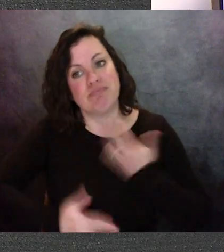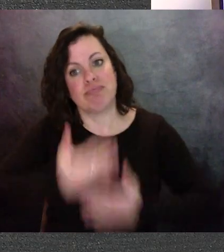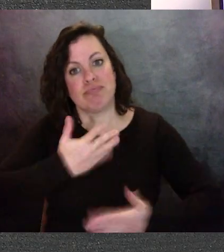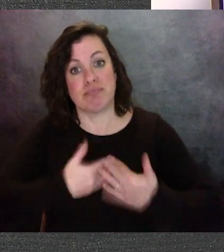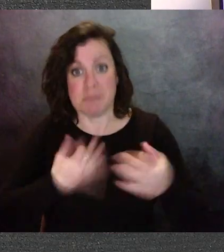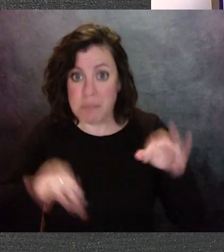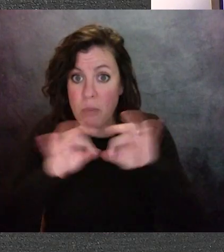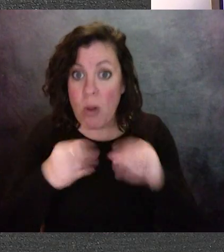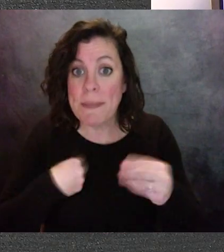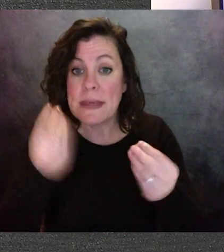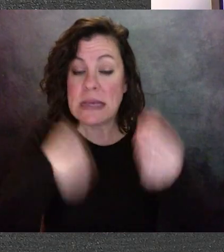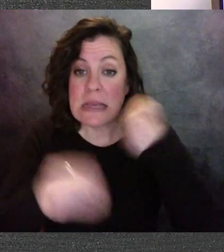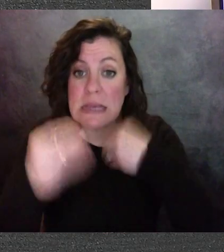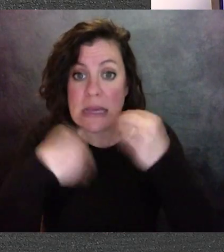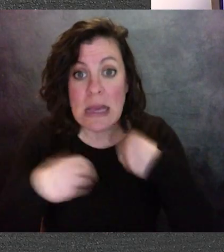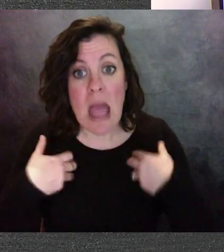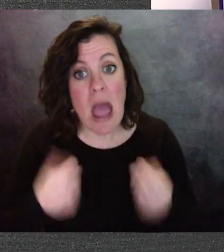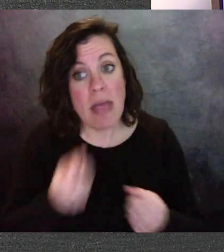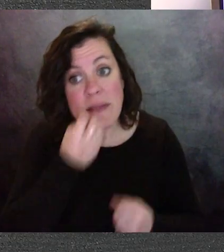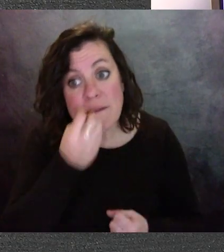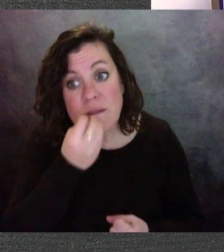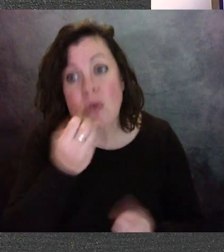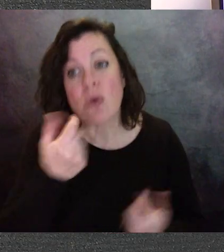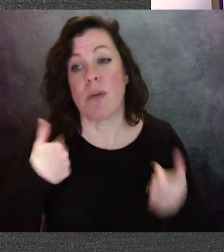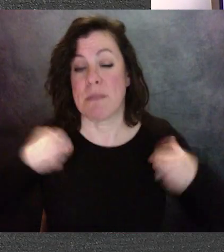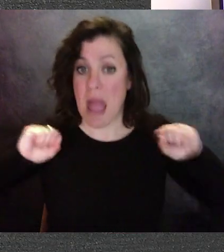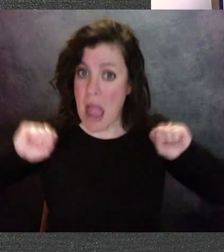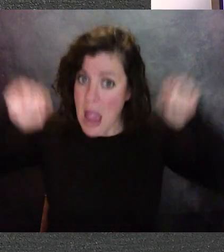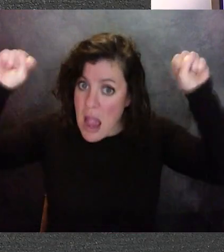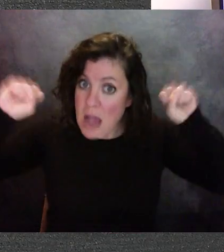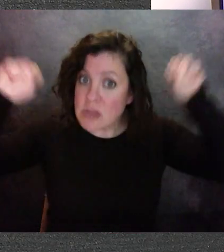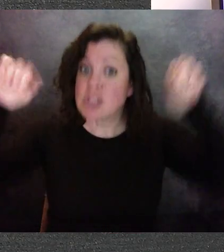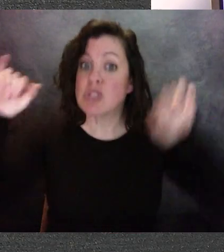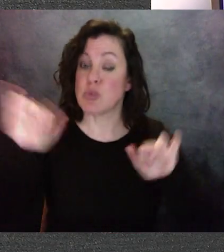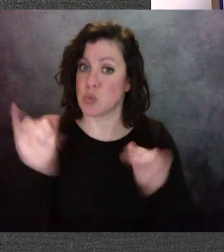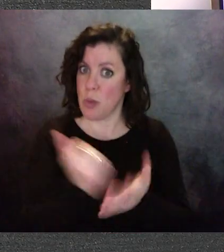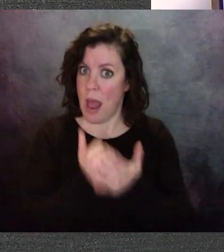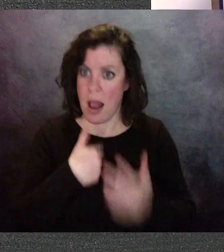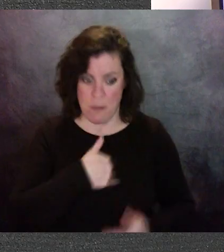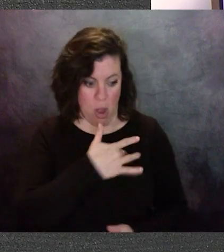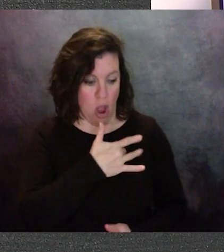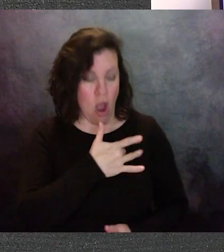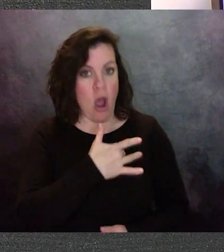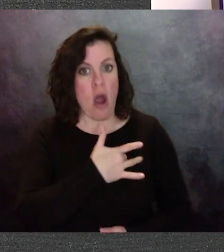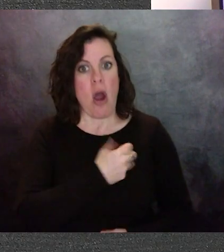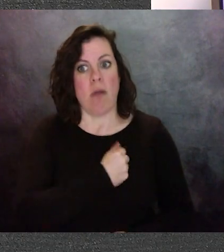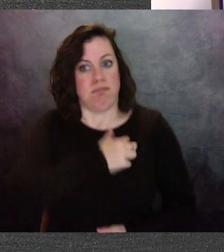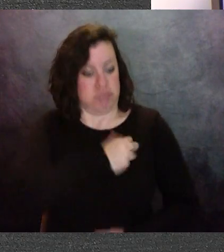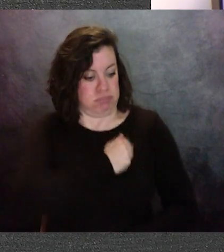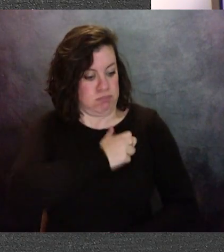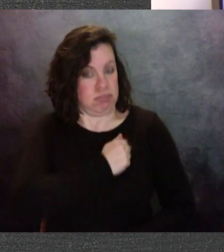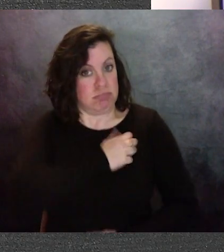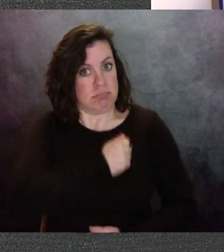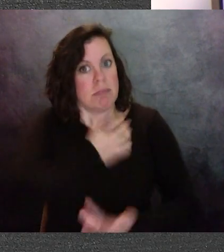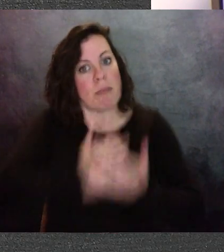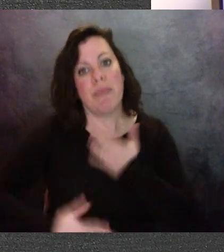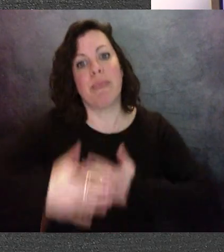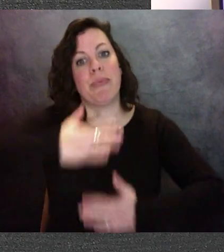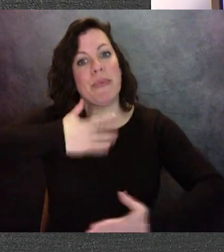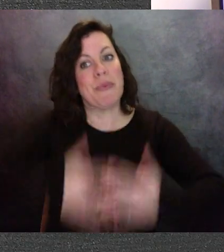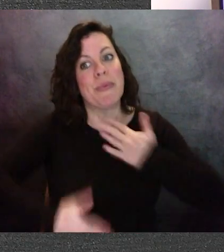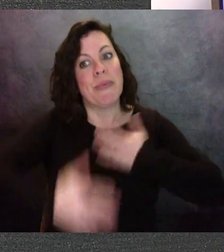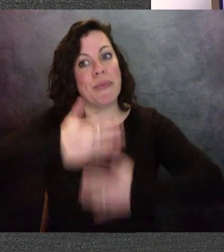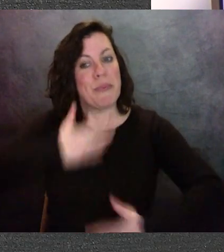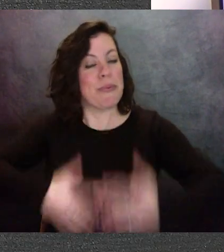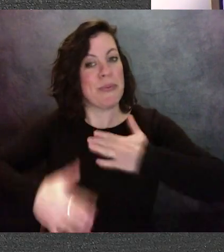exercise. Exercise really helps that heart inside of you pump the blood through your body so that you feel amazing and you wake